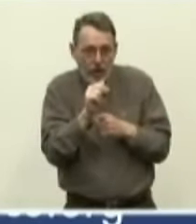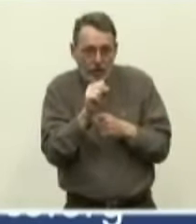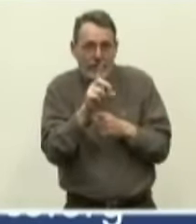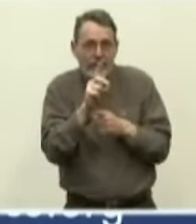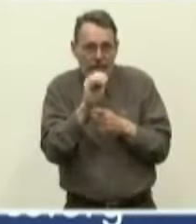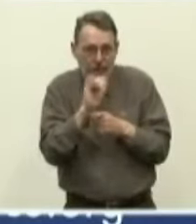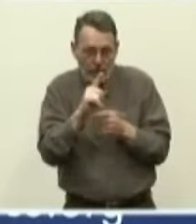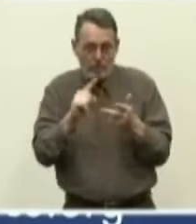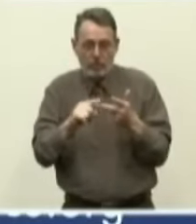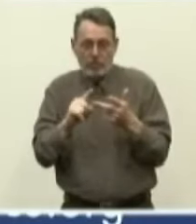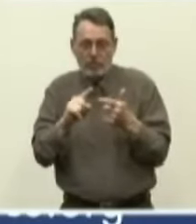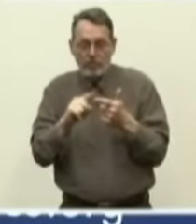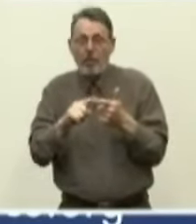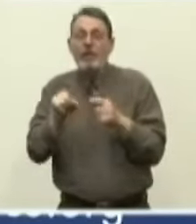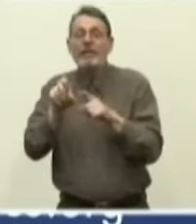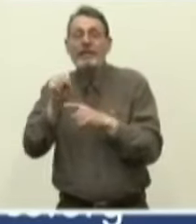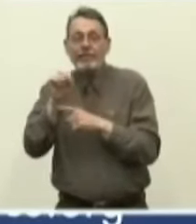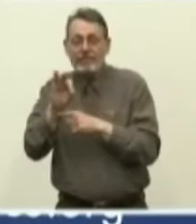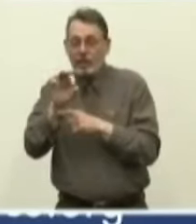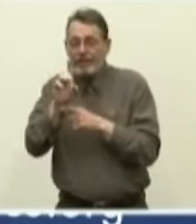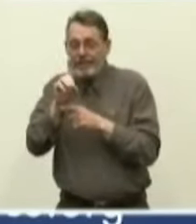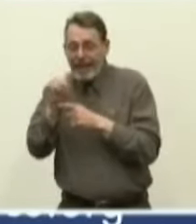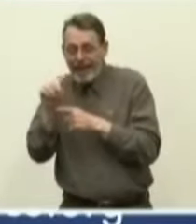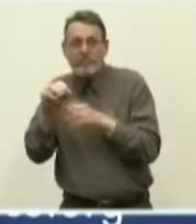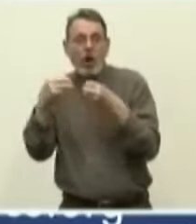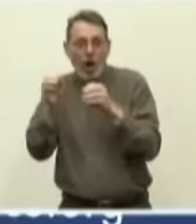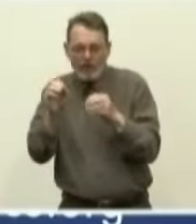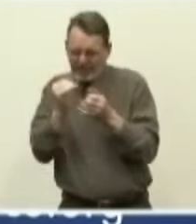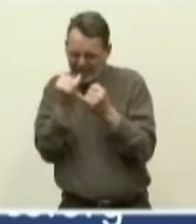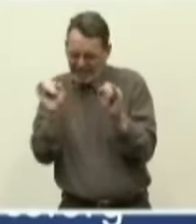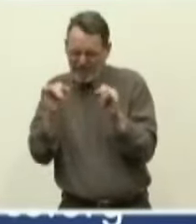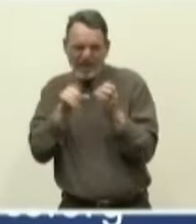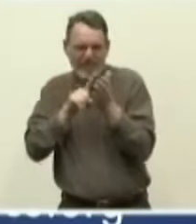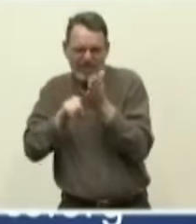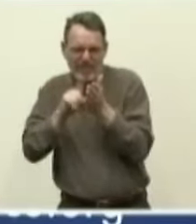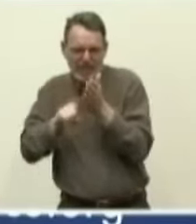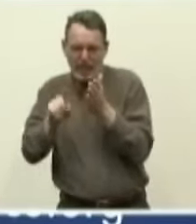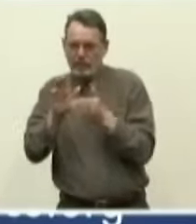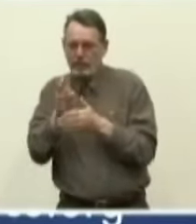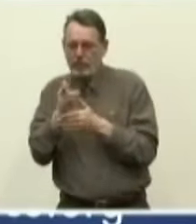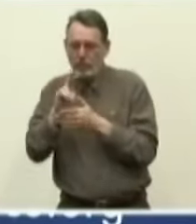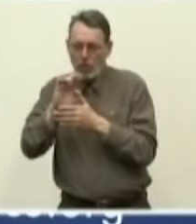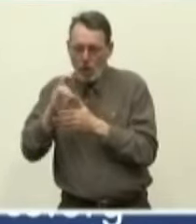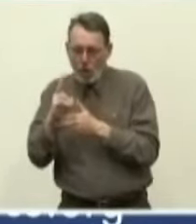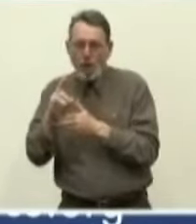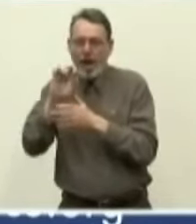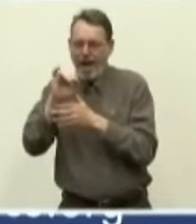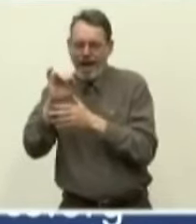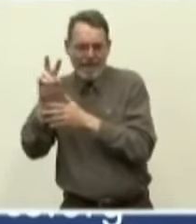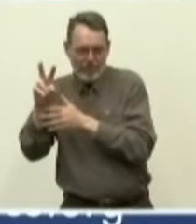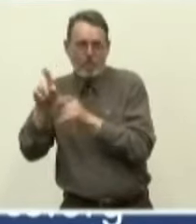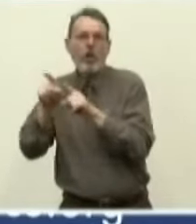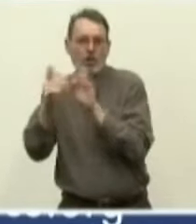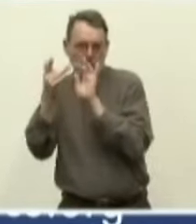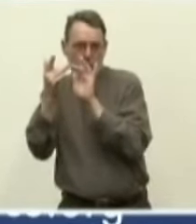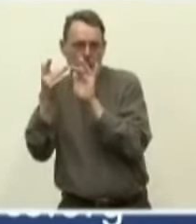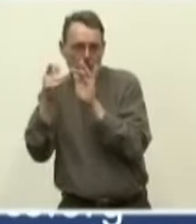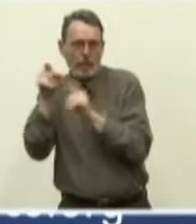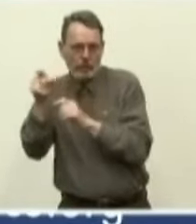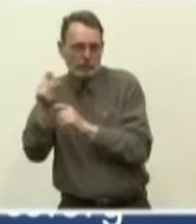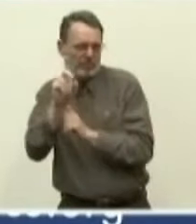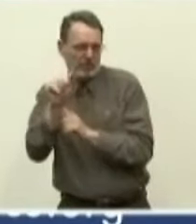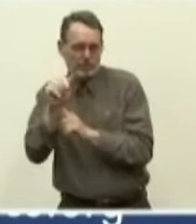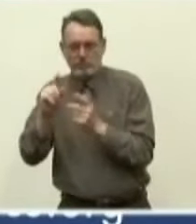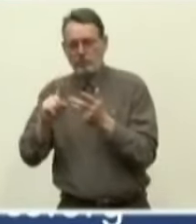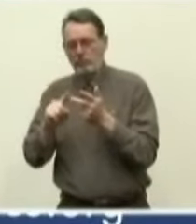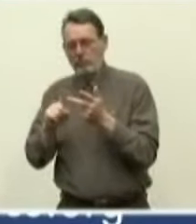Francisco District Attorney's Office Independent Investigations Bureau, also known as IIB, is also notified, as well